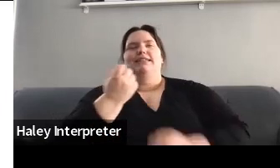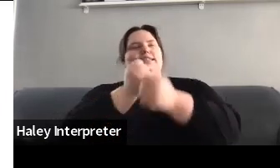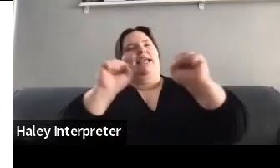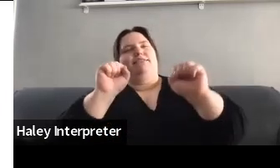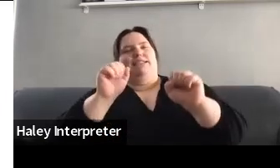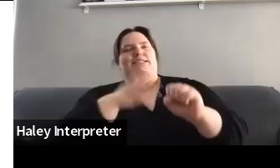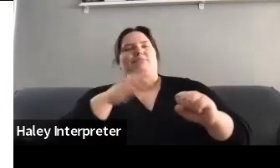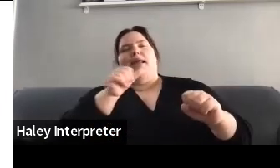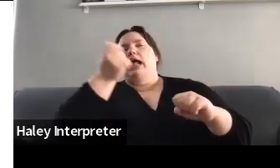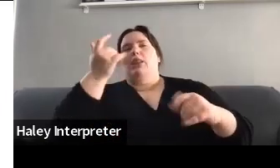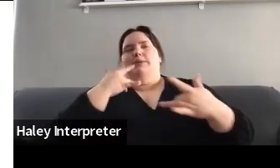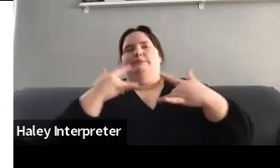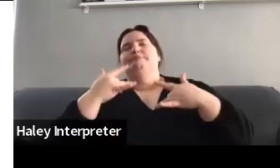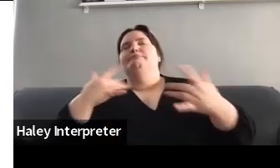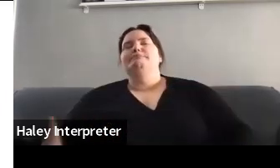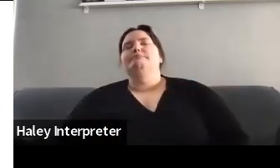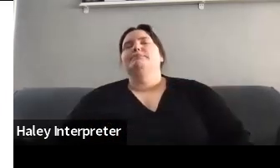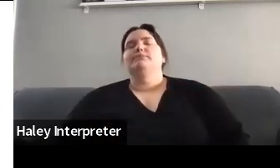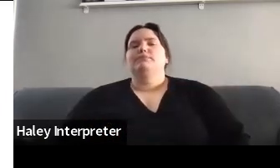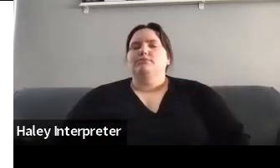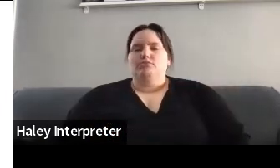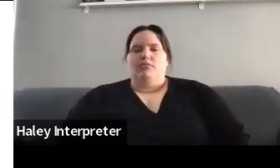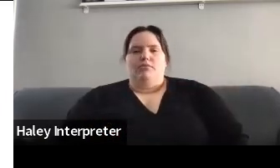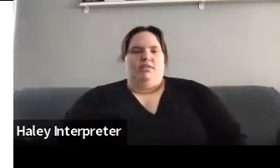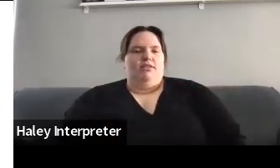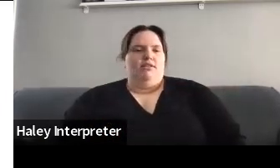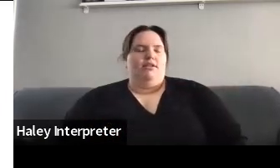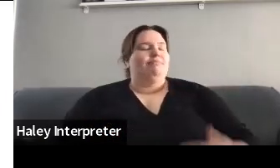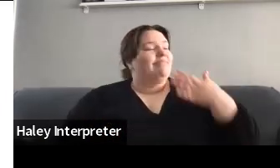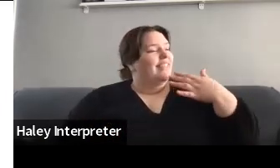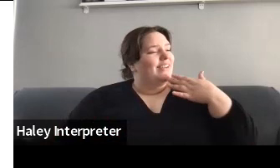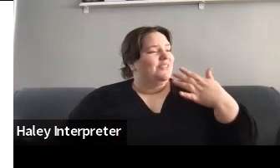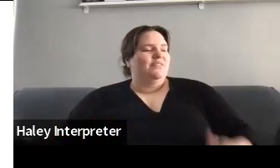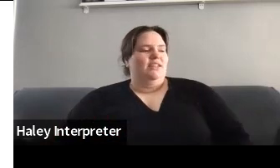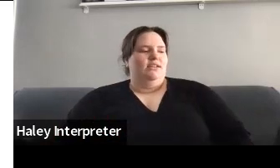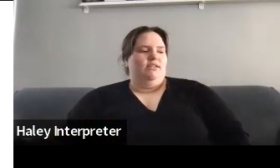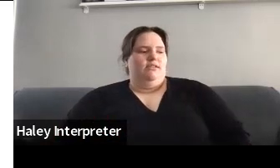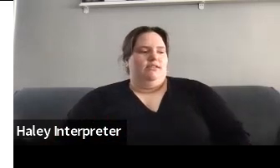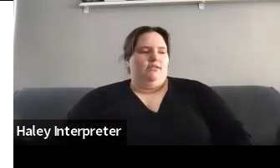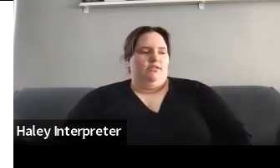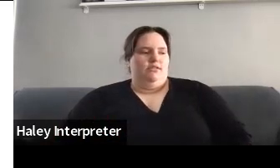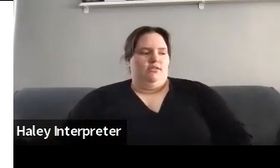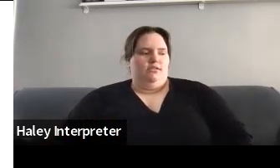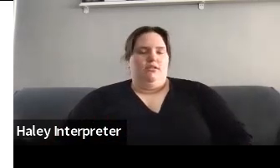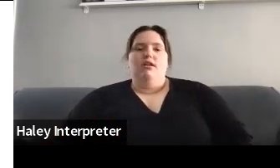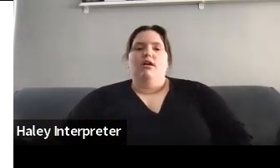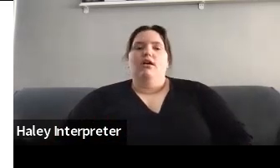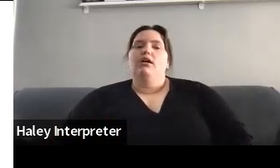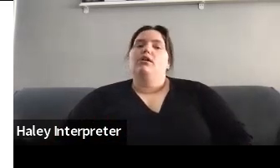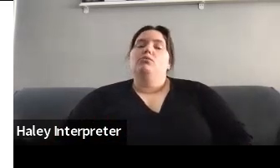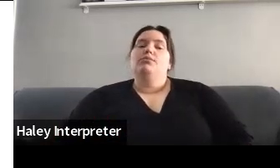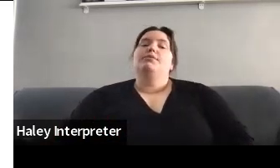Mm. concern. Right. Thank you. Thanks, So, Susan. so we're going to go on to some AT for